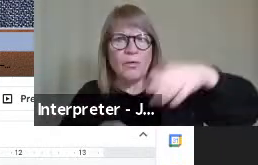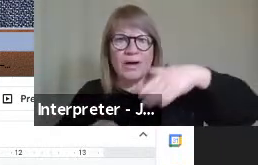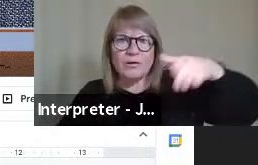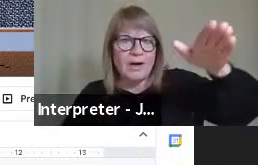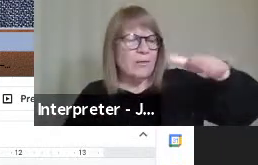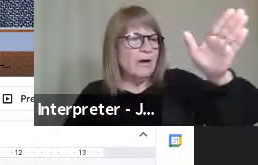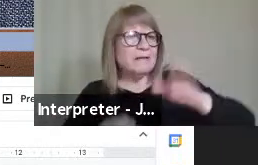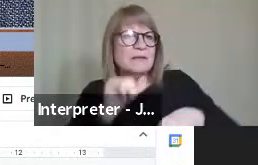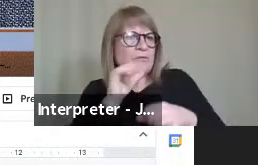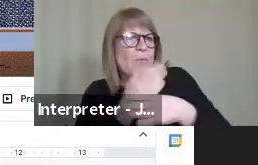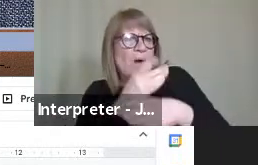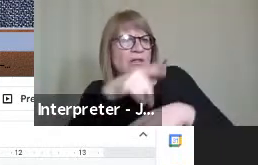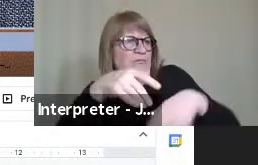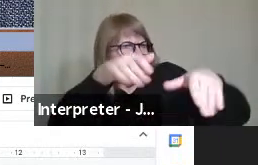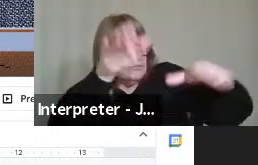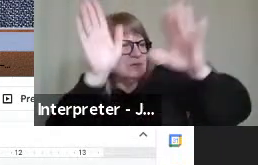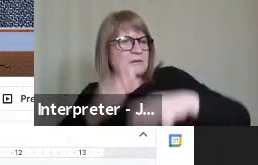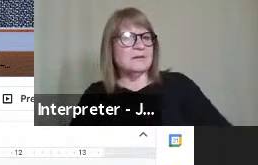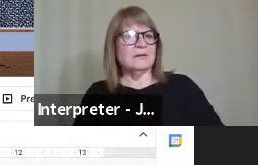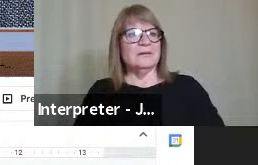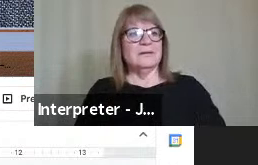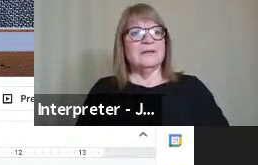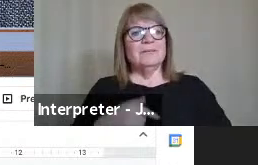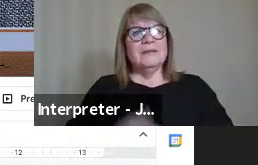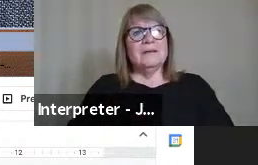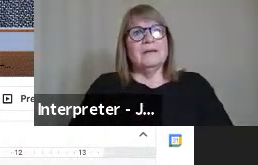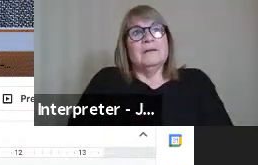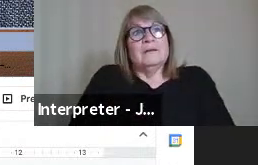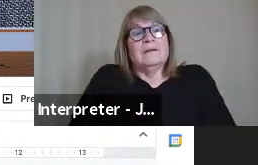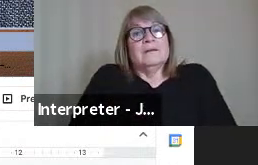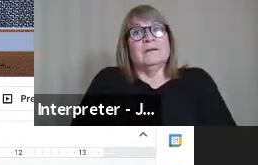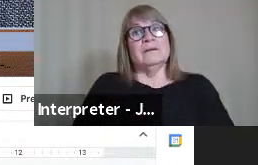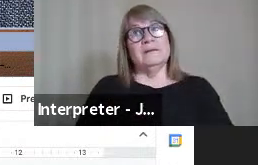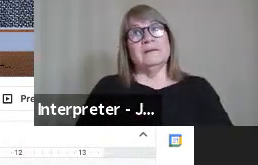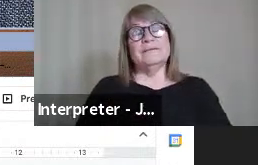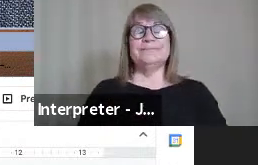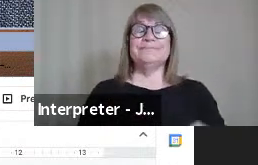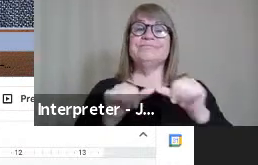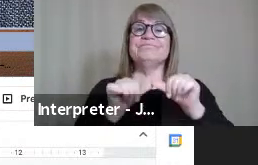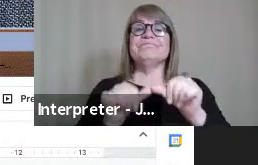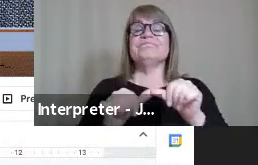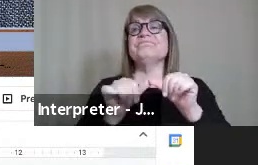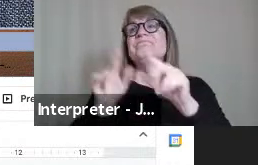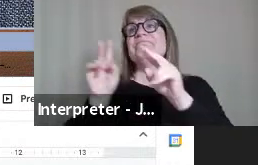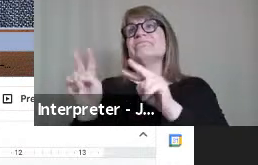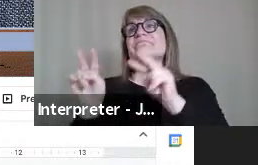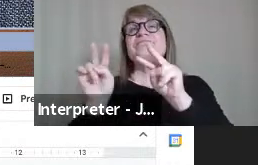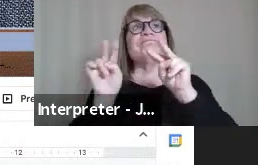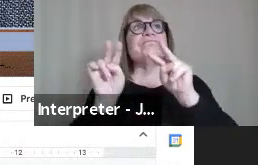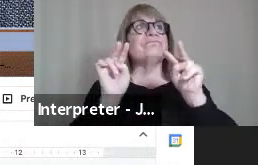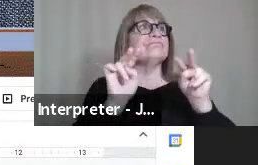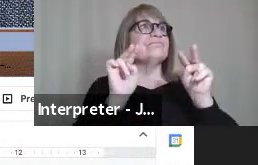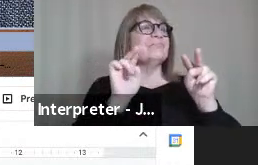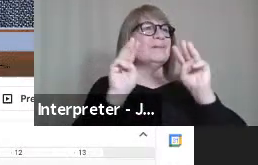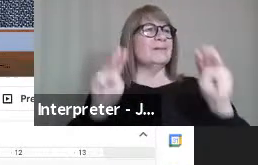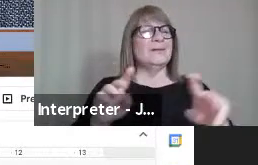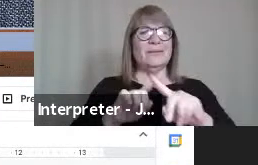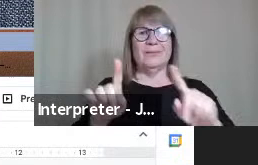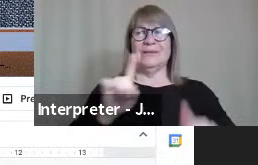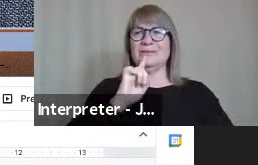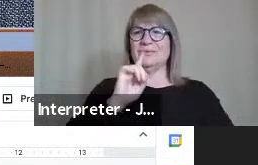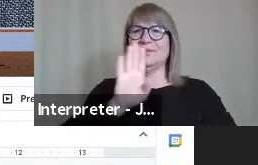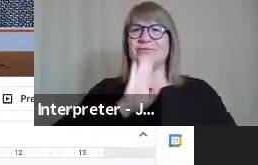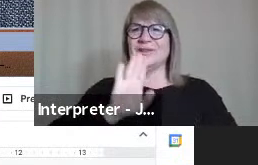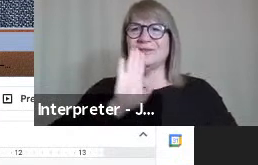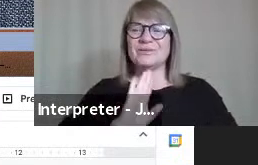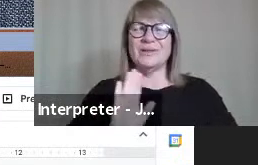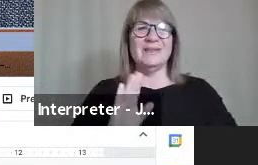away and with a sigh you know i just went on and checked out the rest of the exhibits but it was just really frustrating because